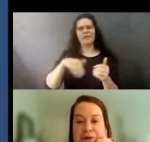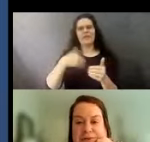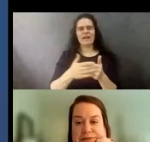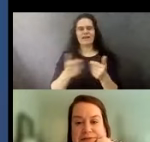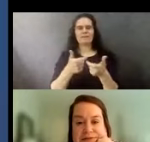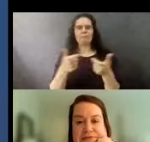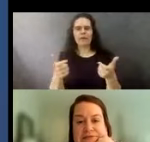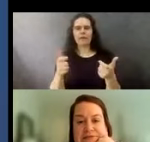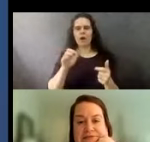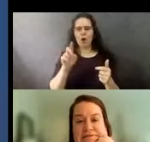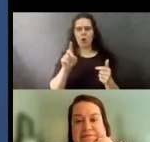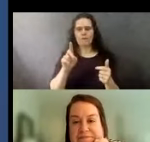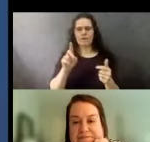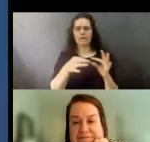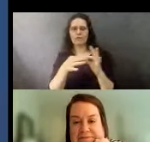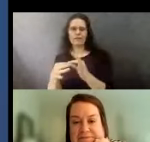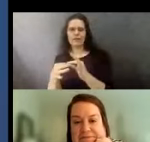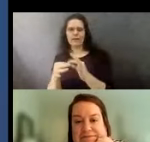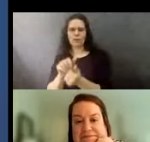prepared for?